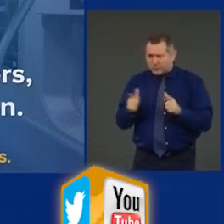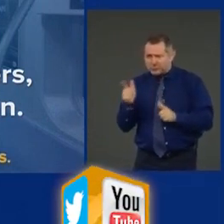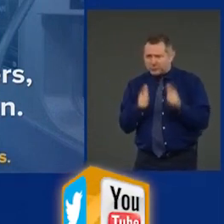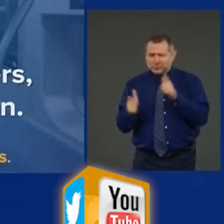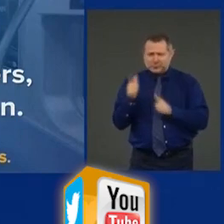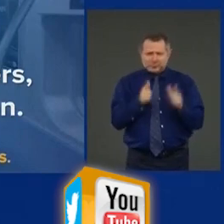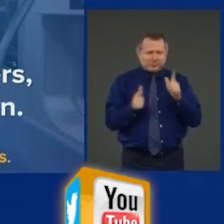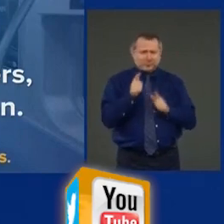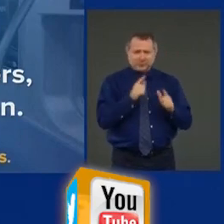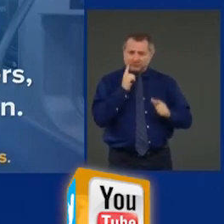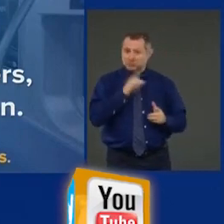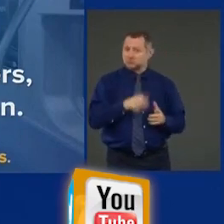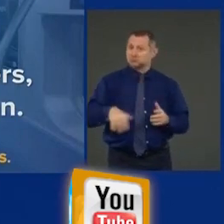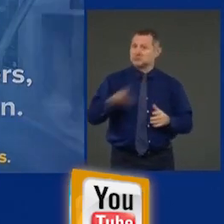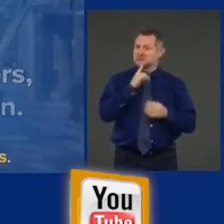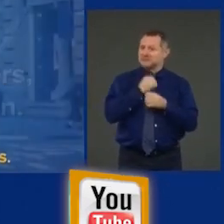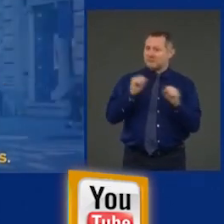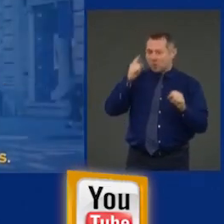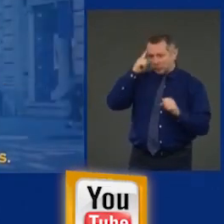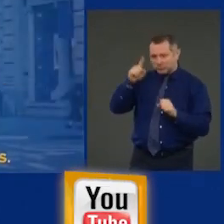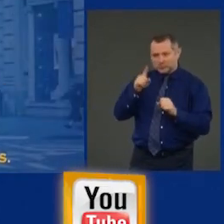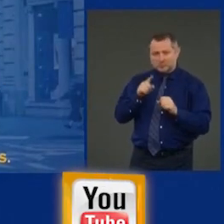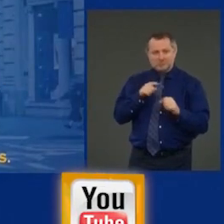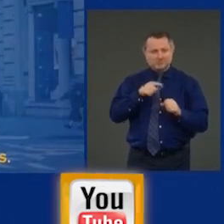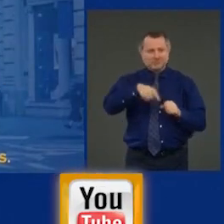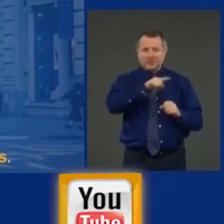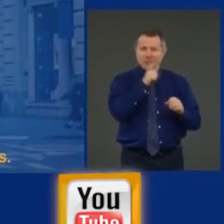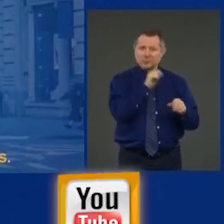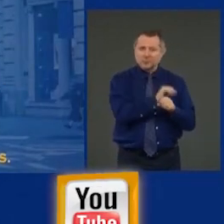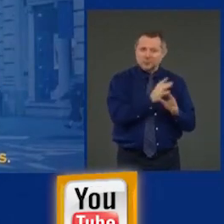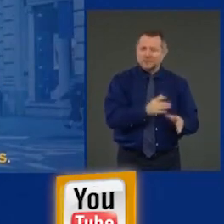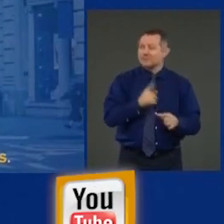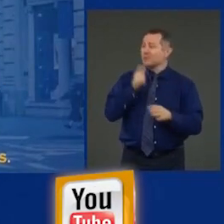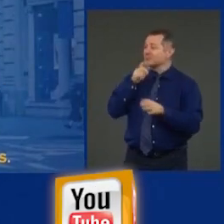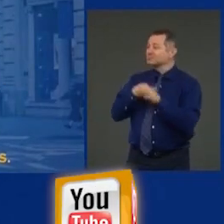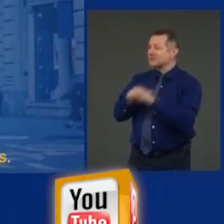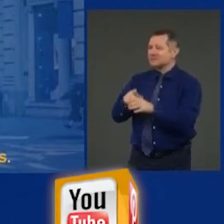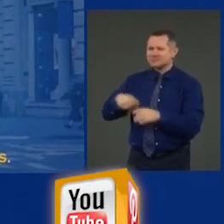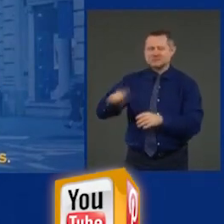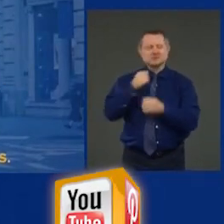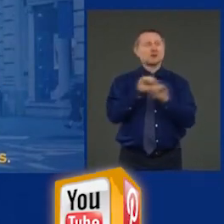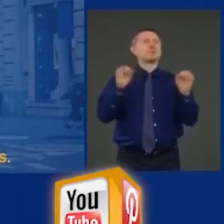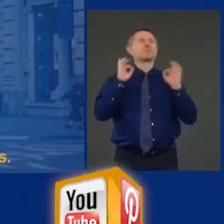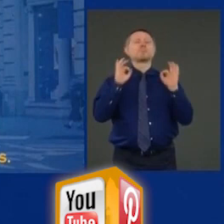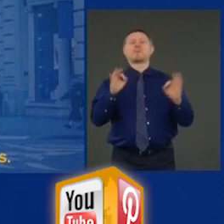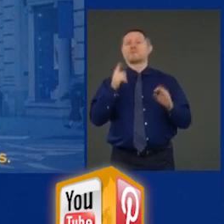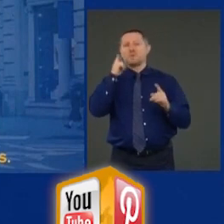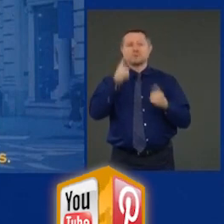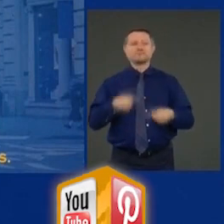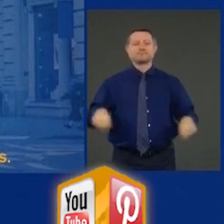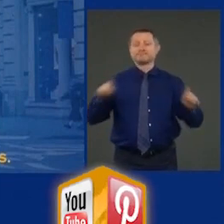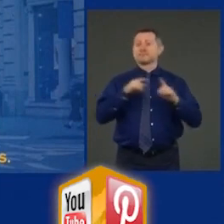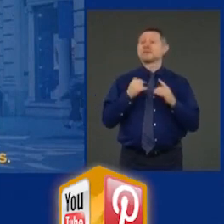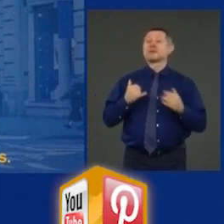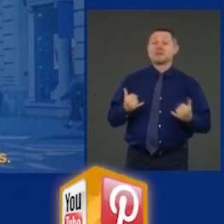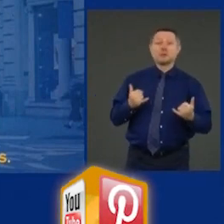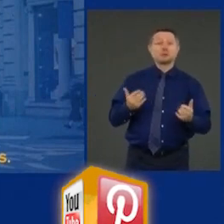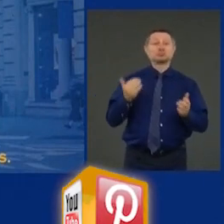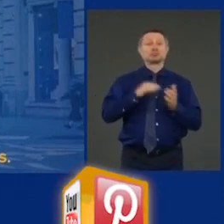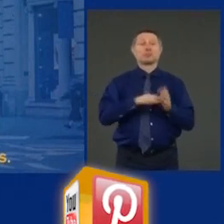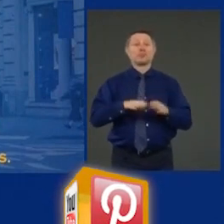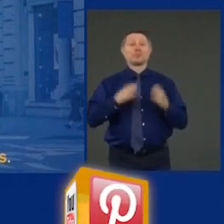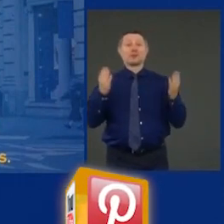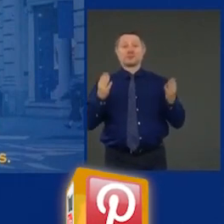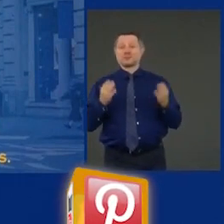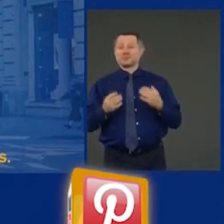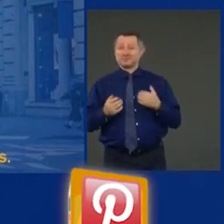the riders the next morning. But they did it. On the reopening, we had a great debate